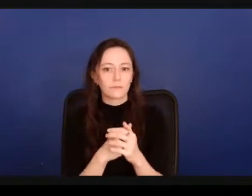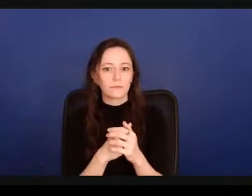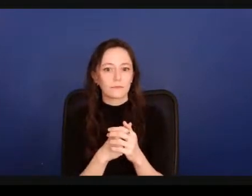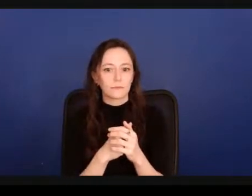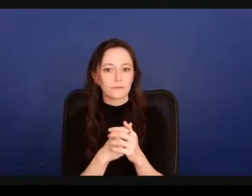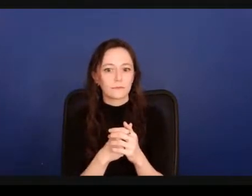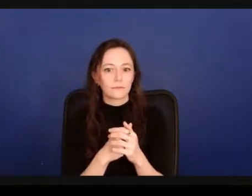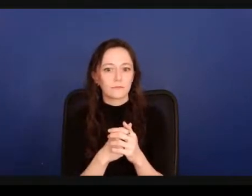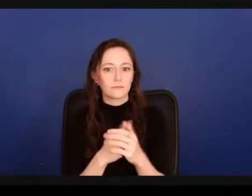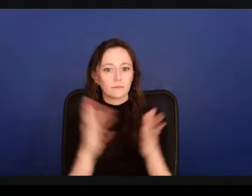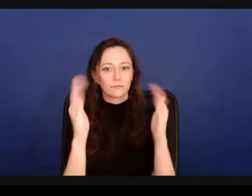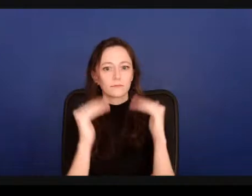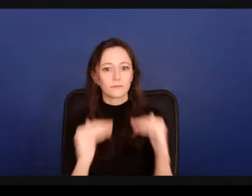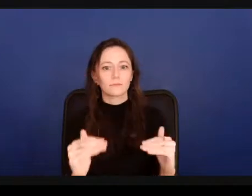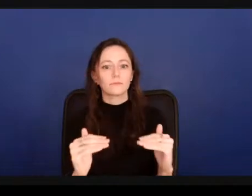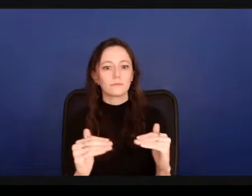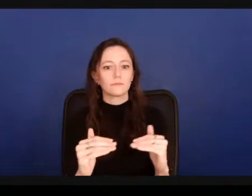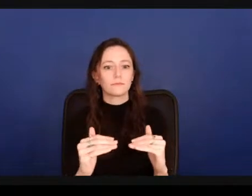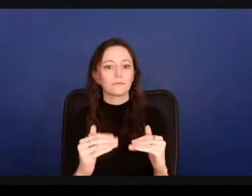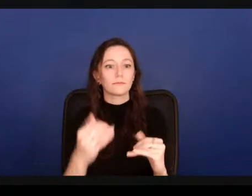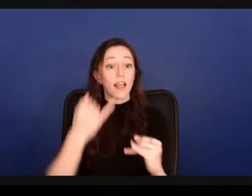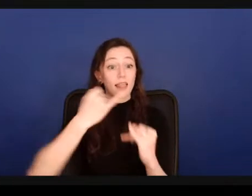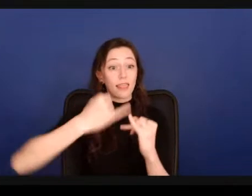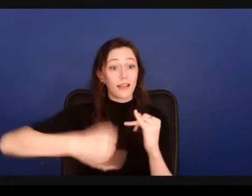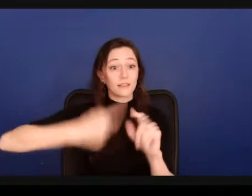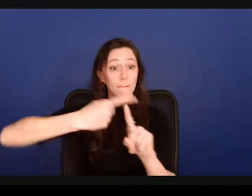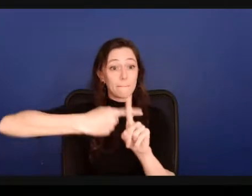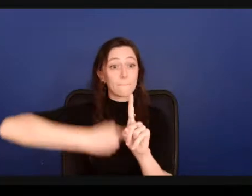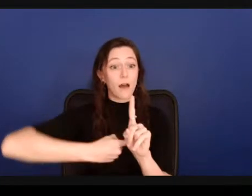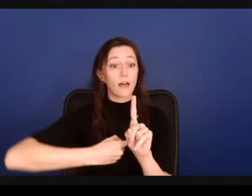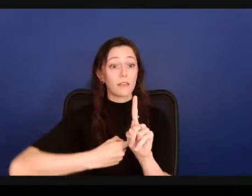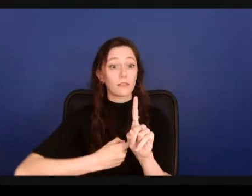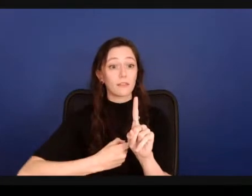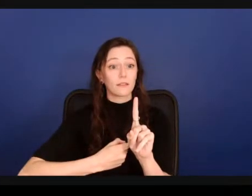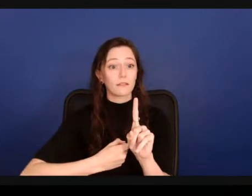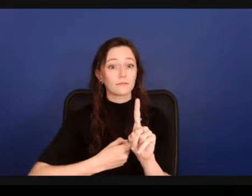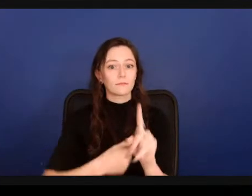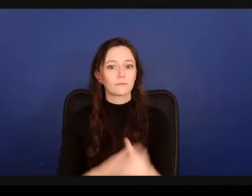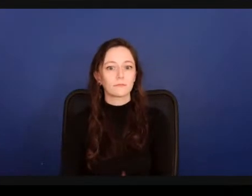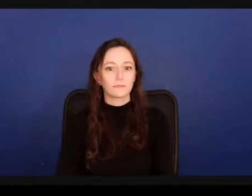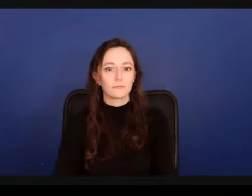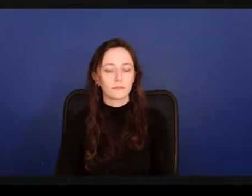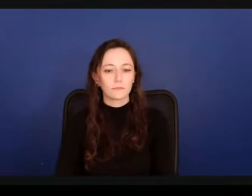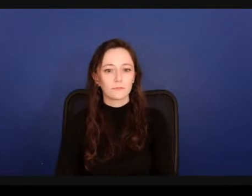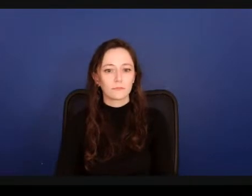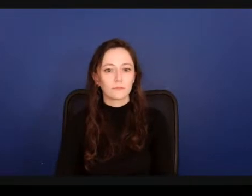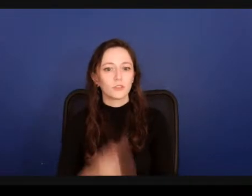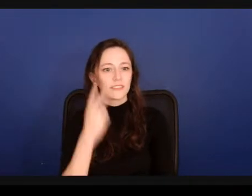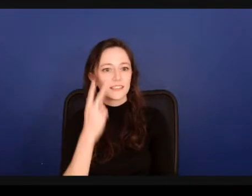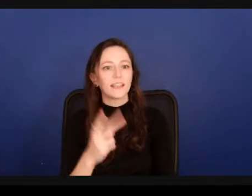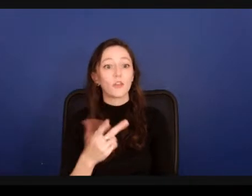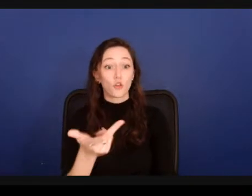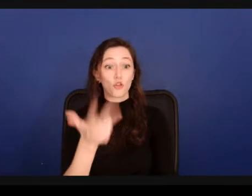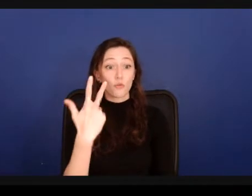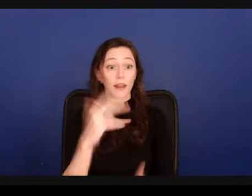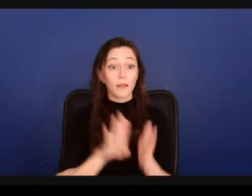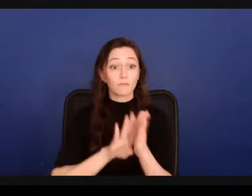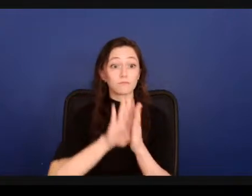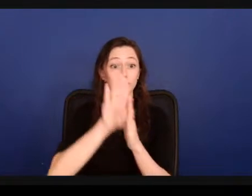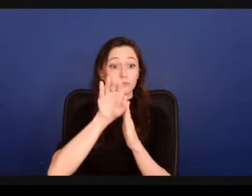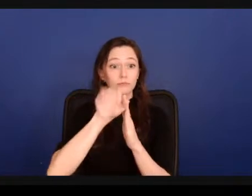Moving on to the last month point of view. And we looked at the 3 humps. Here's the 3